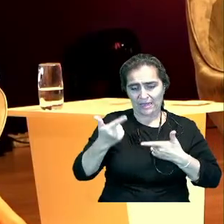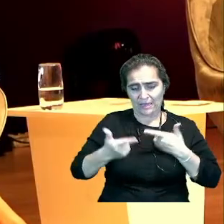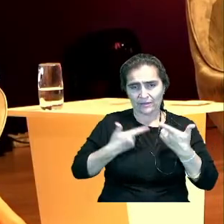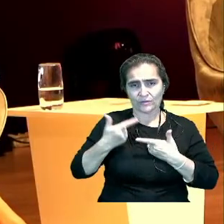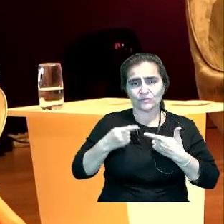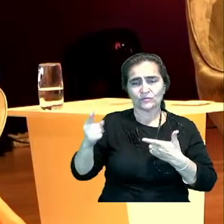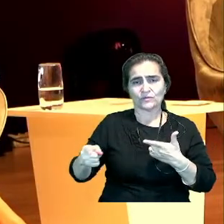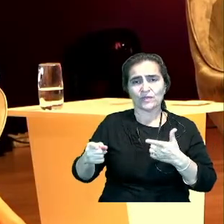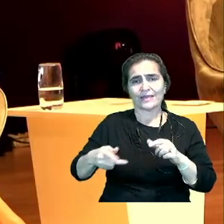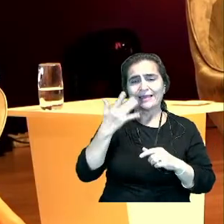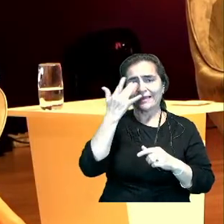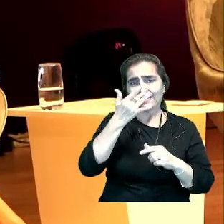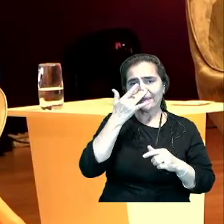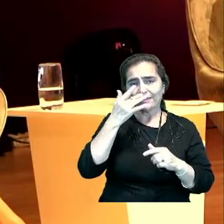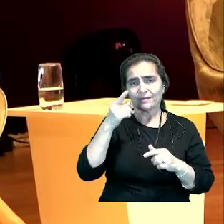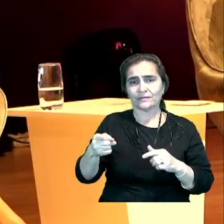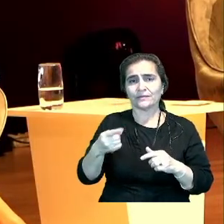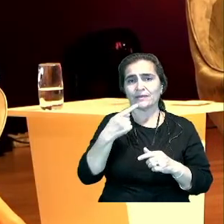group. And